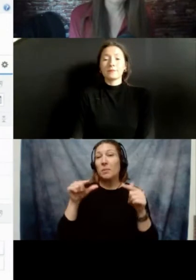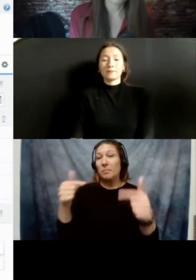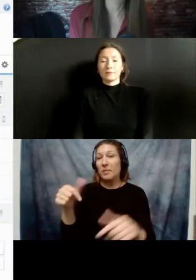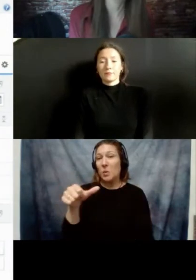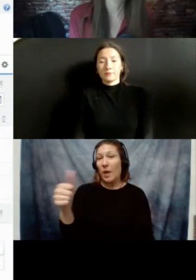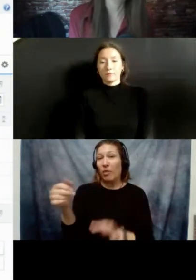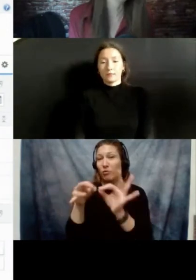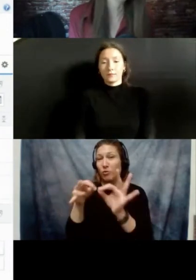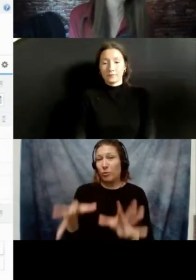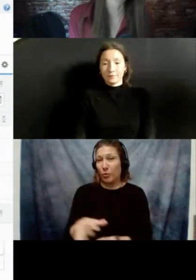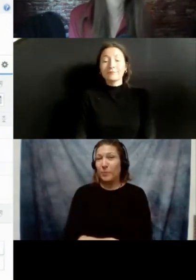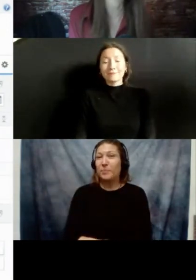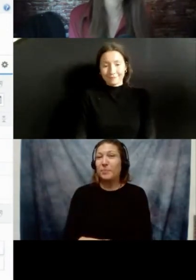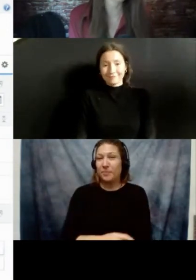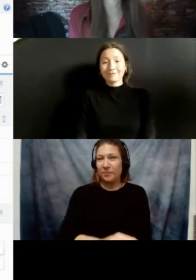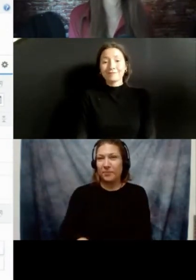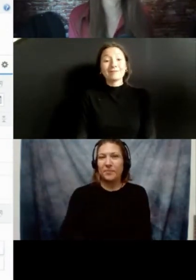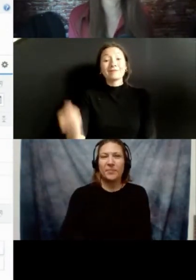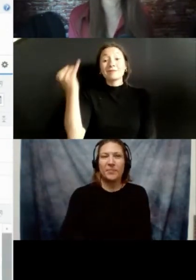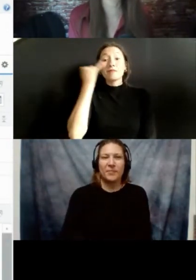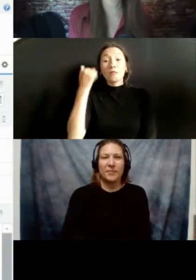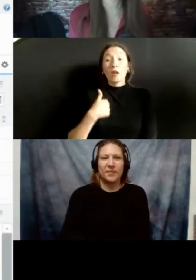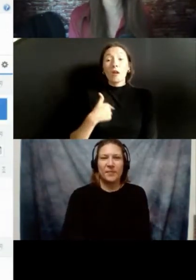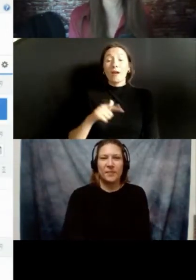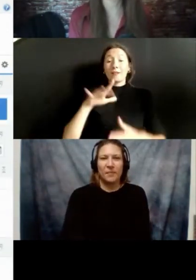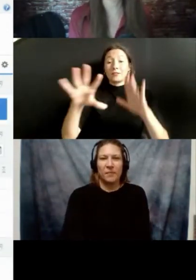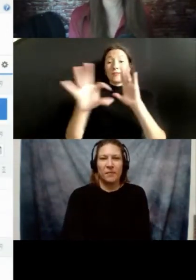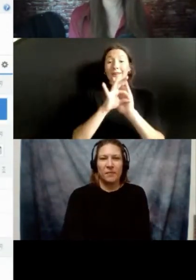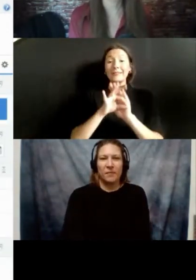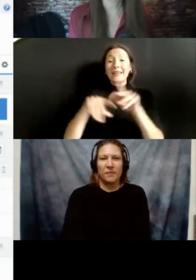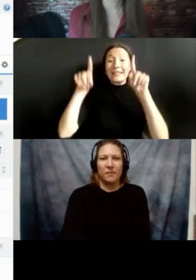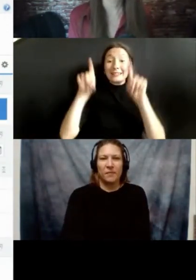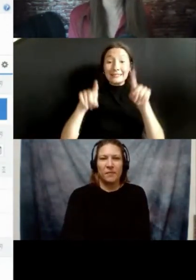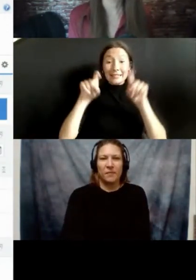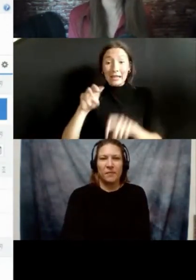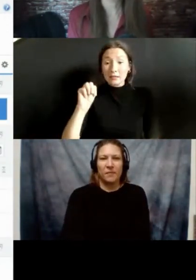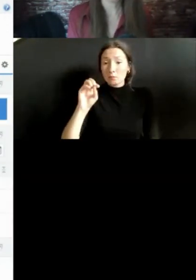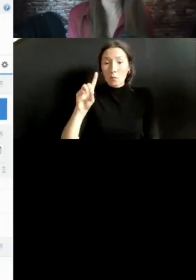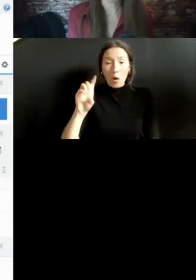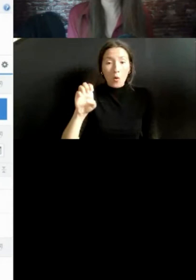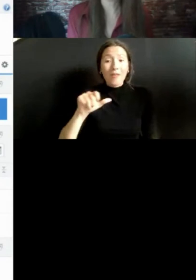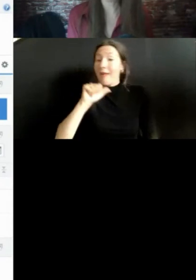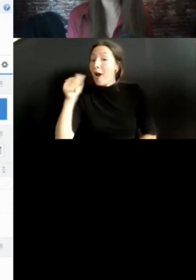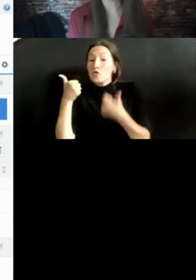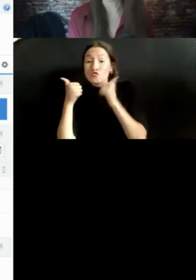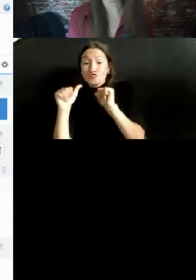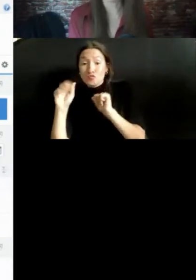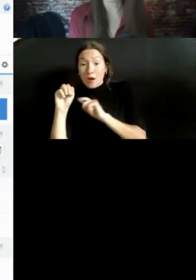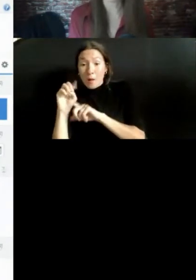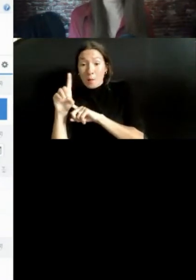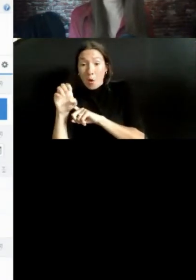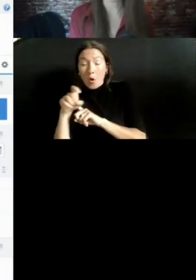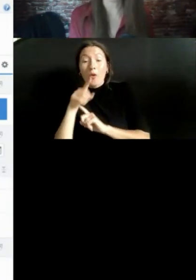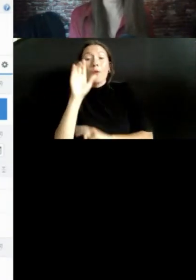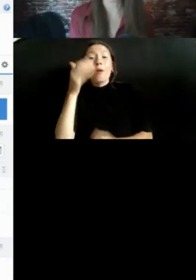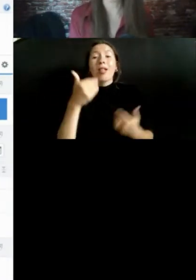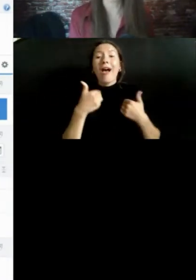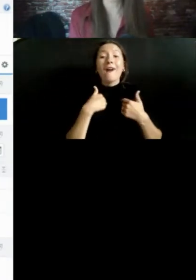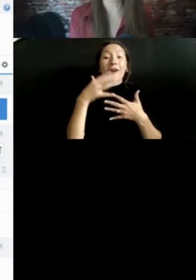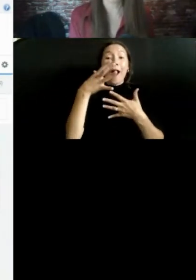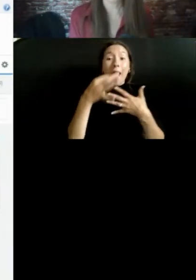instead of try mode, there's this really nice feature where you can go into form view and you can include